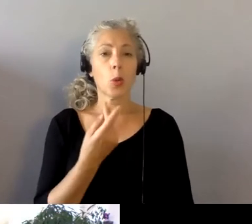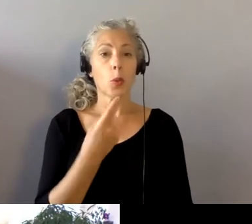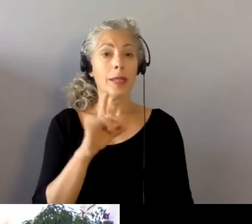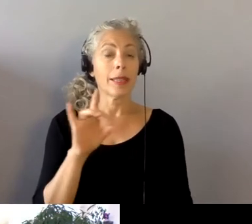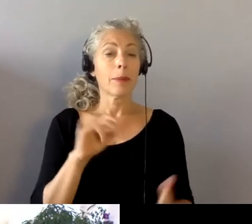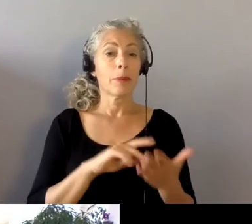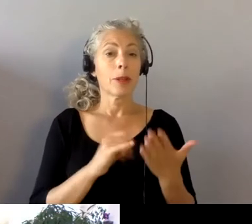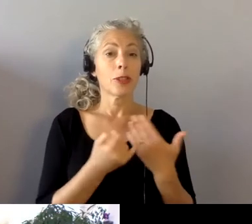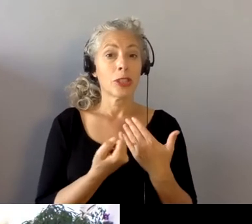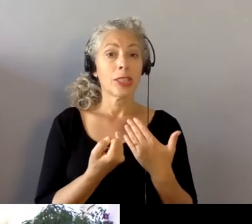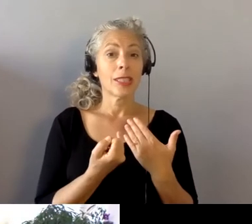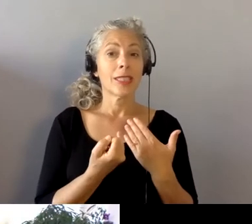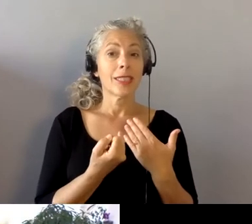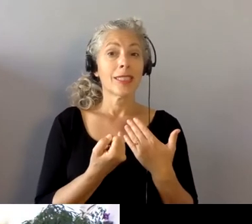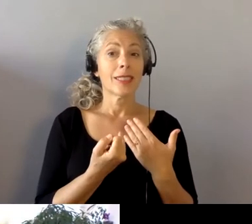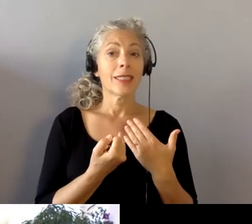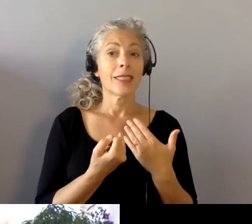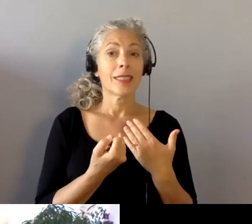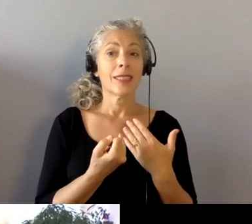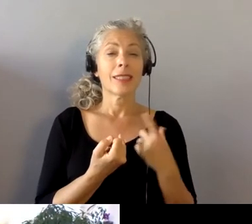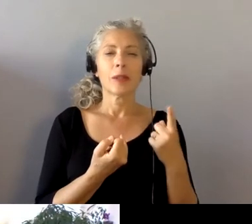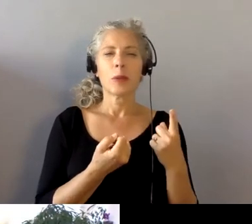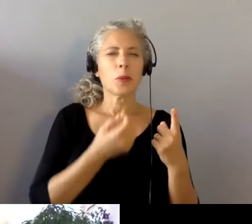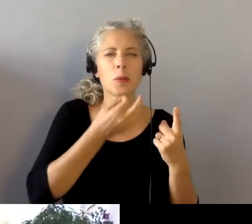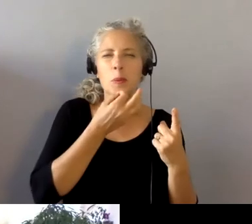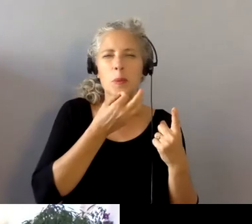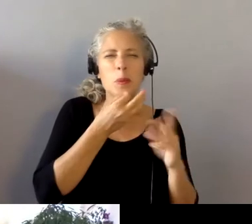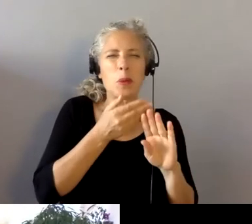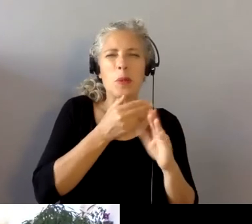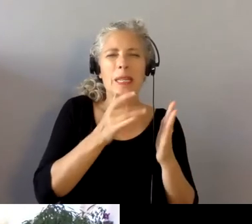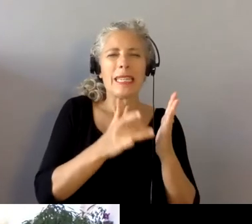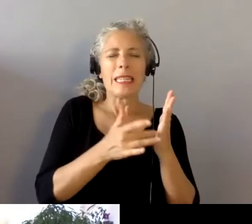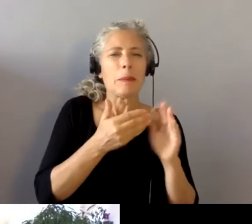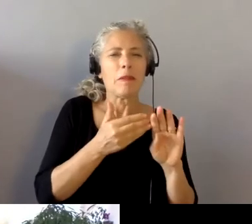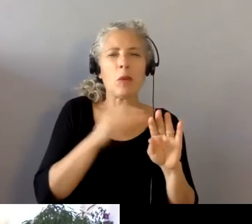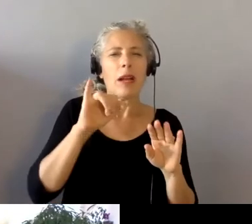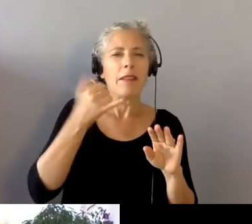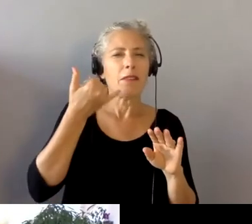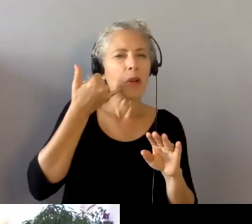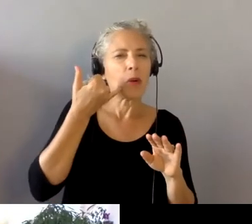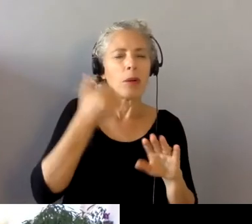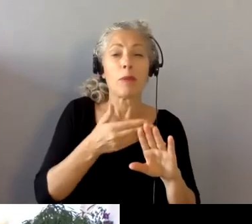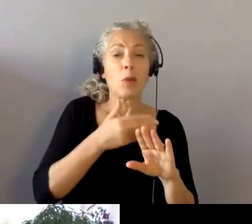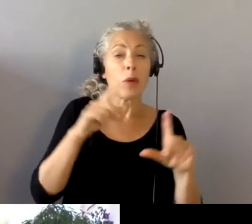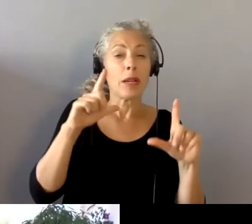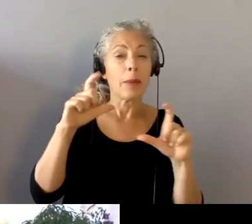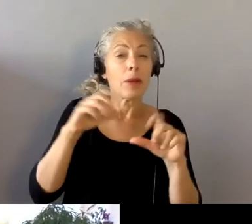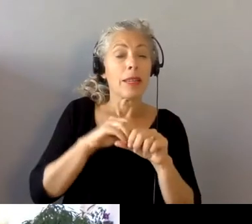was like right on the edge of technological capabilities. It was pre-iPhone and pre-cameras and